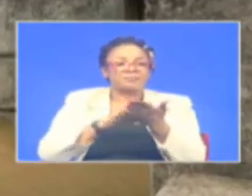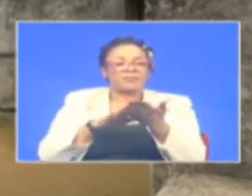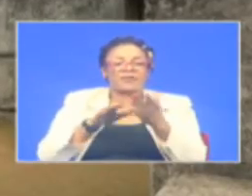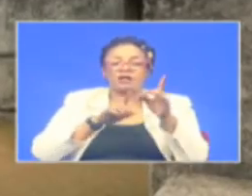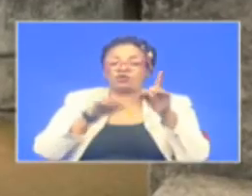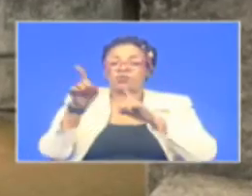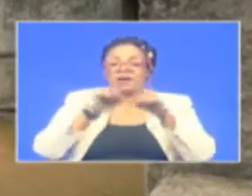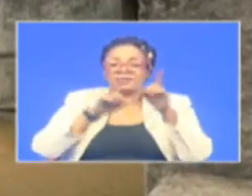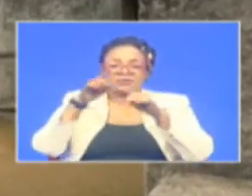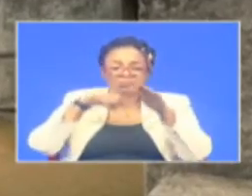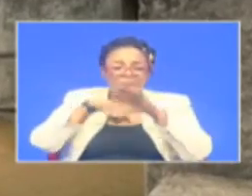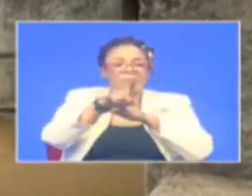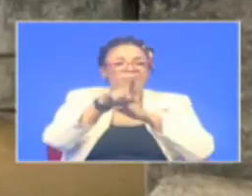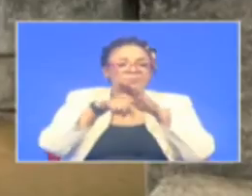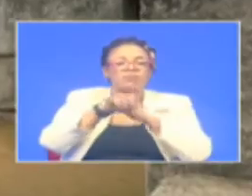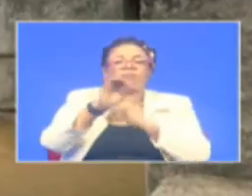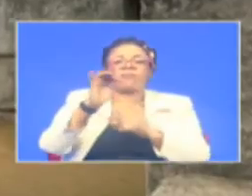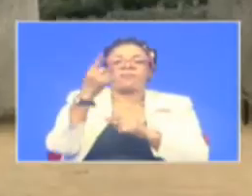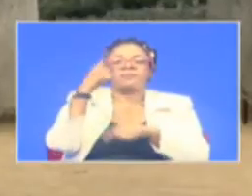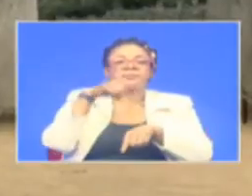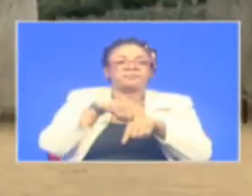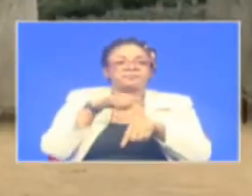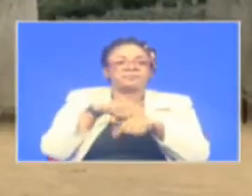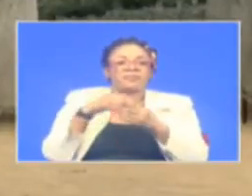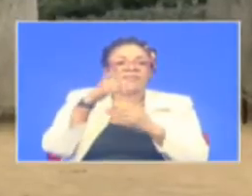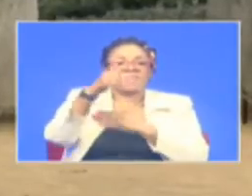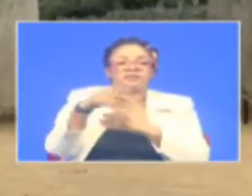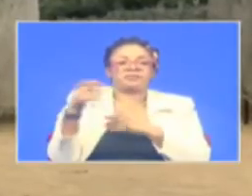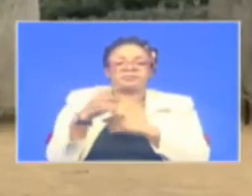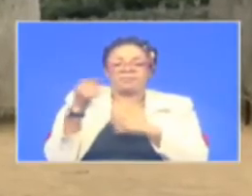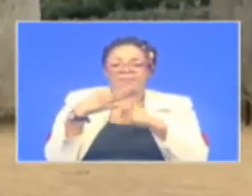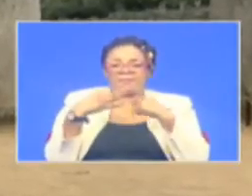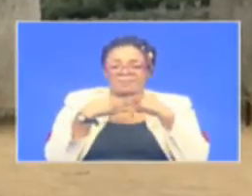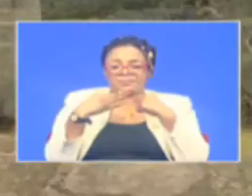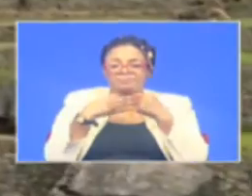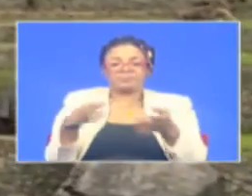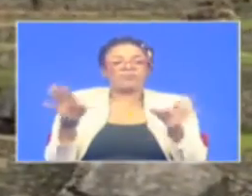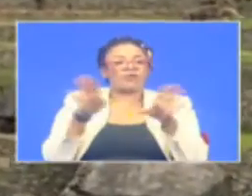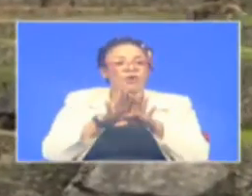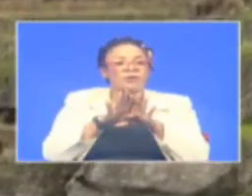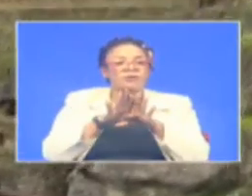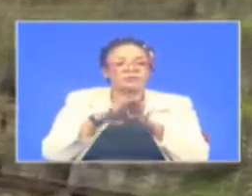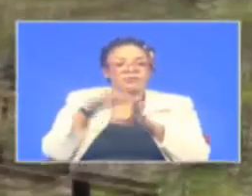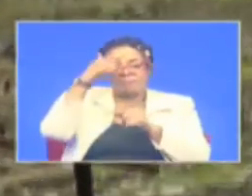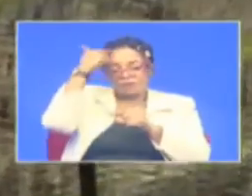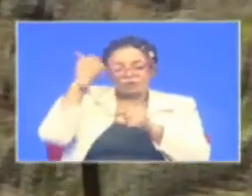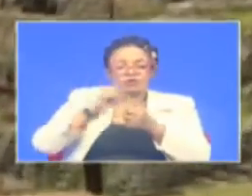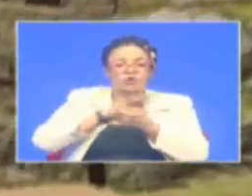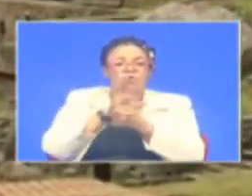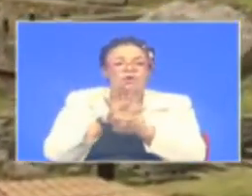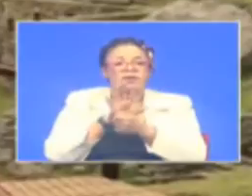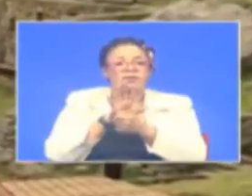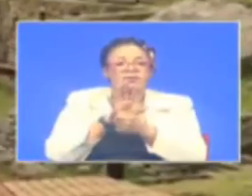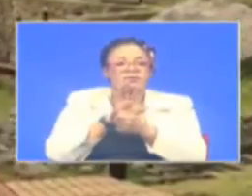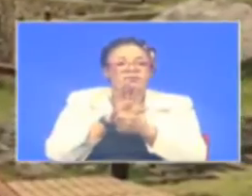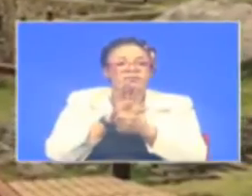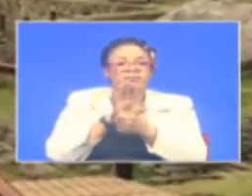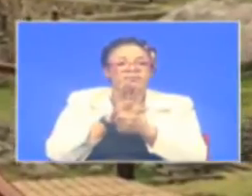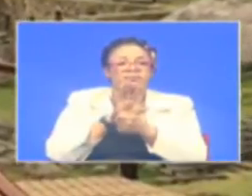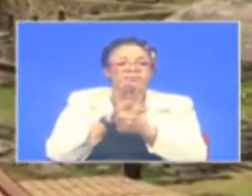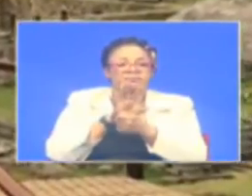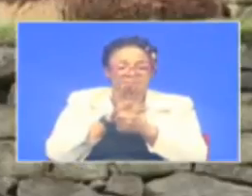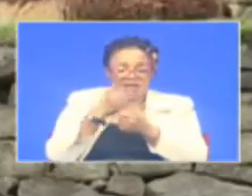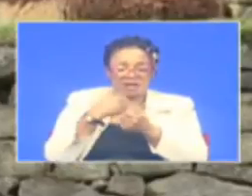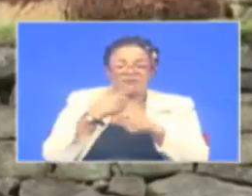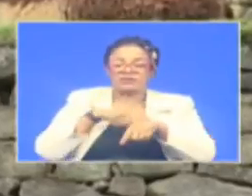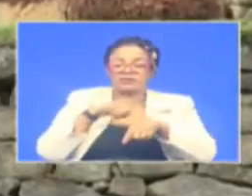area for the first time after 8 months of lockdown due to the coronavirus. Take a moment and